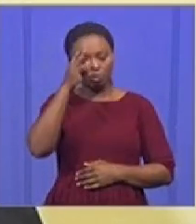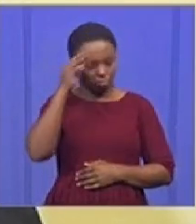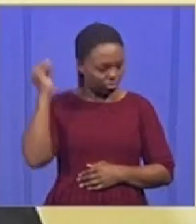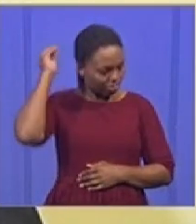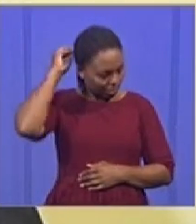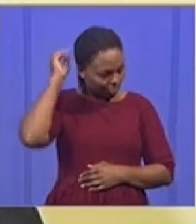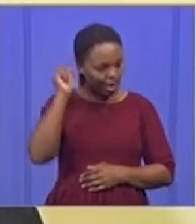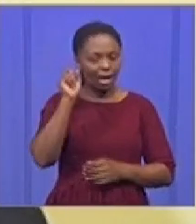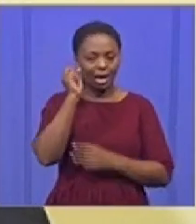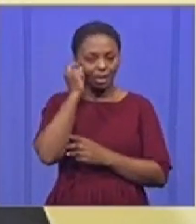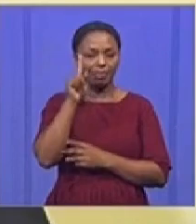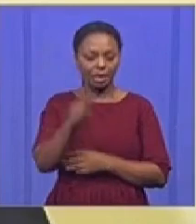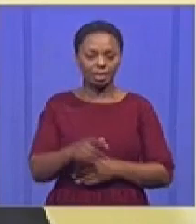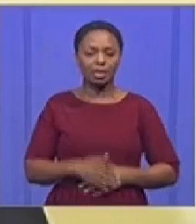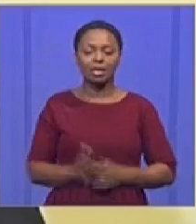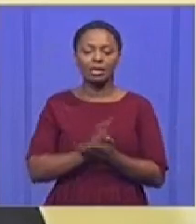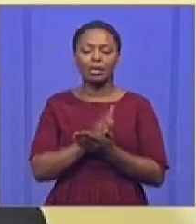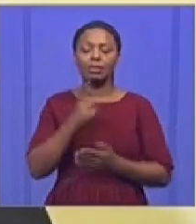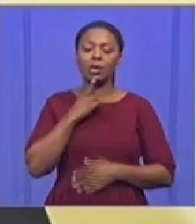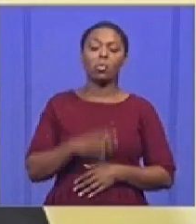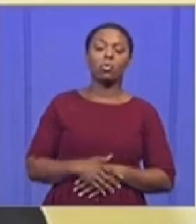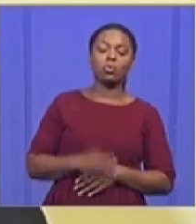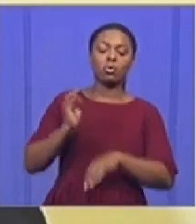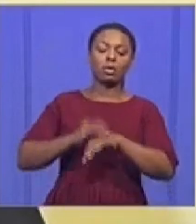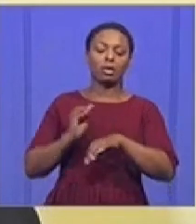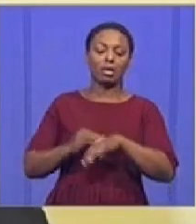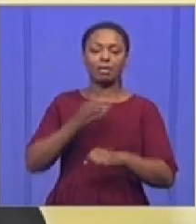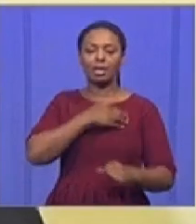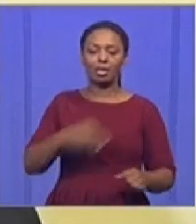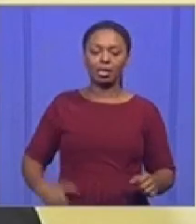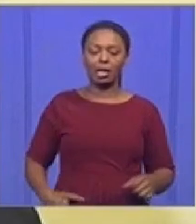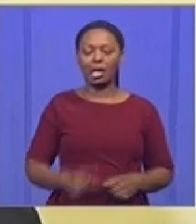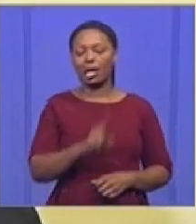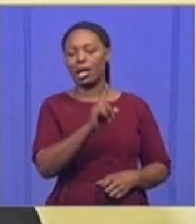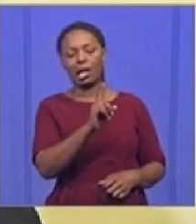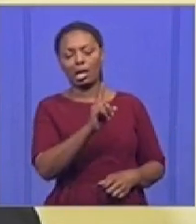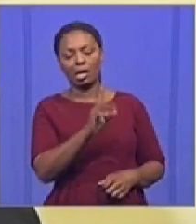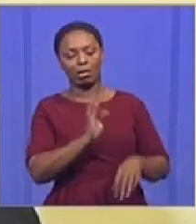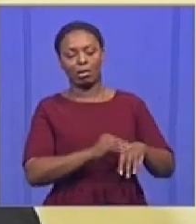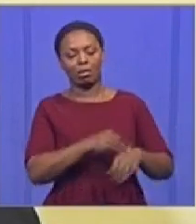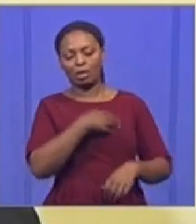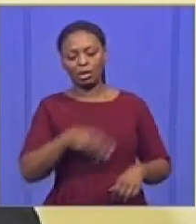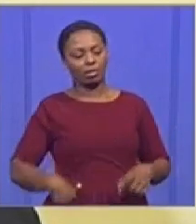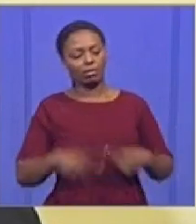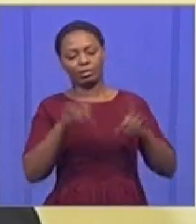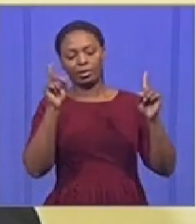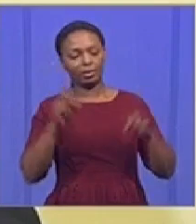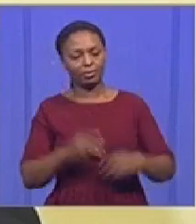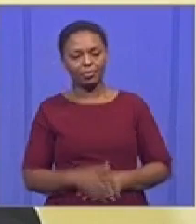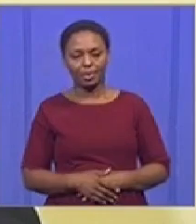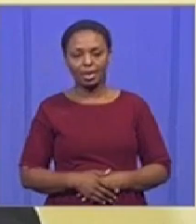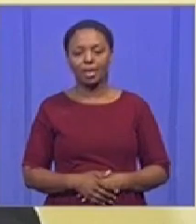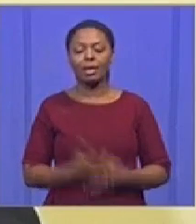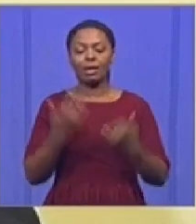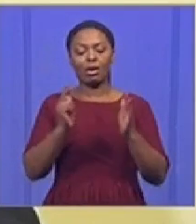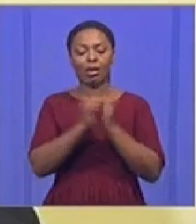heard some of your colleagues saying it's a blow to the president. It's not a blow to the president. What will happen now, the legal team will